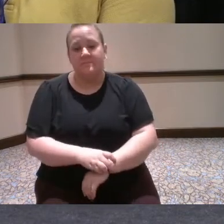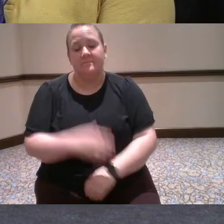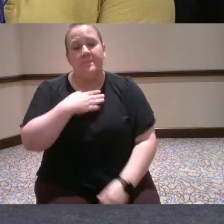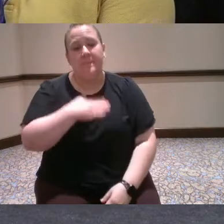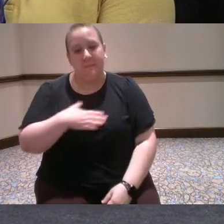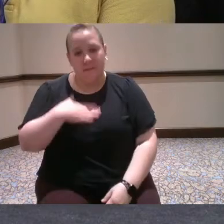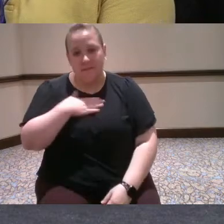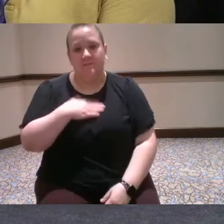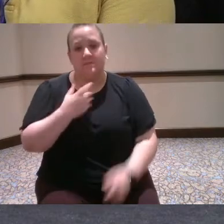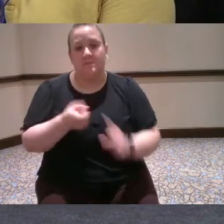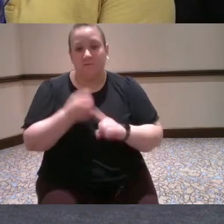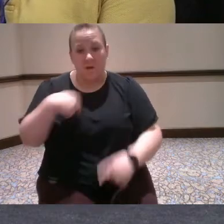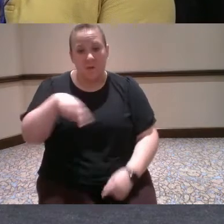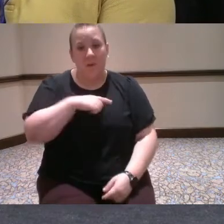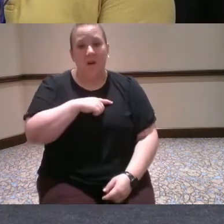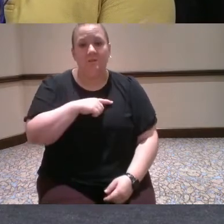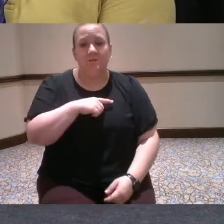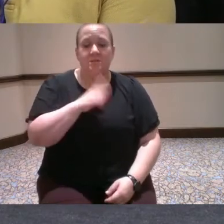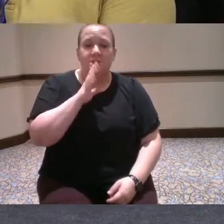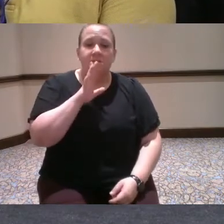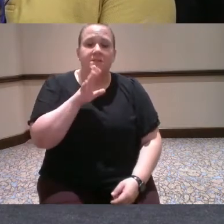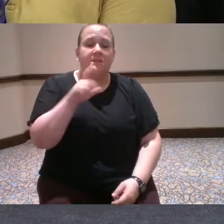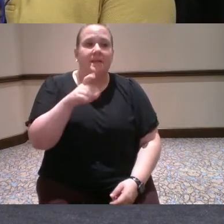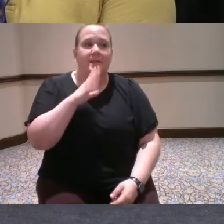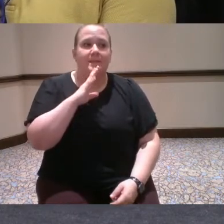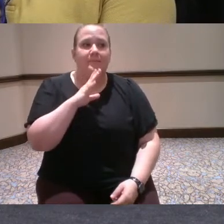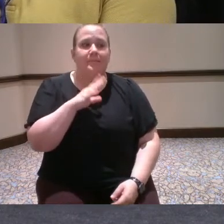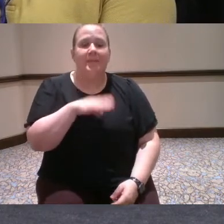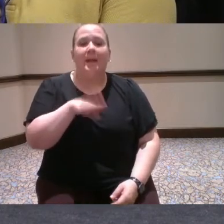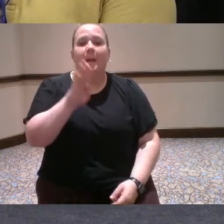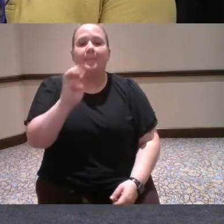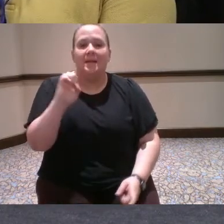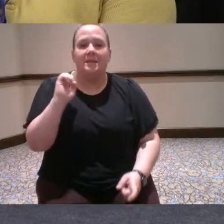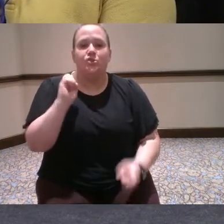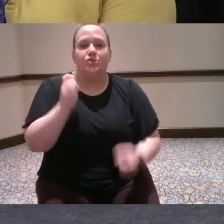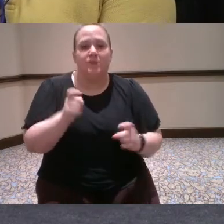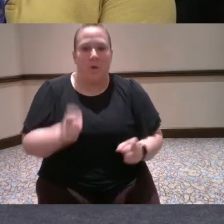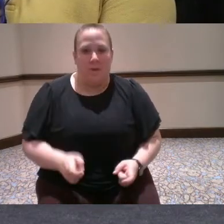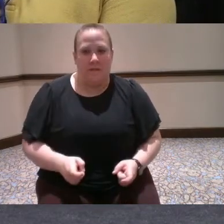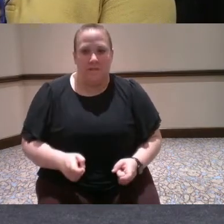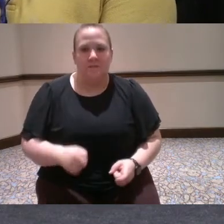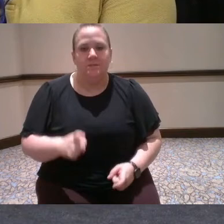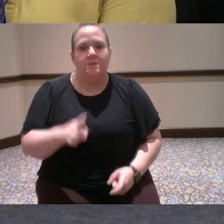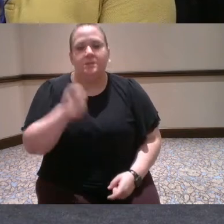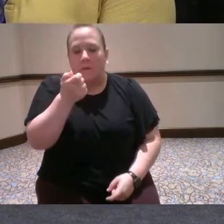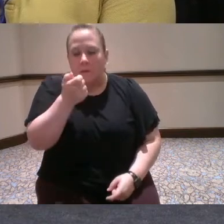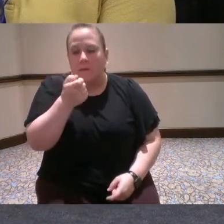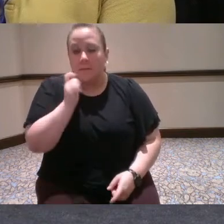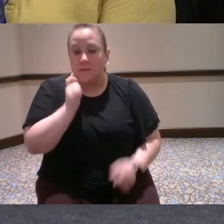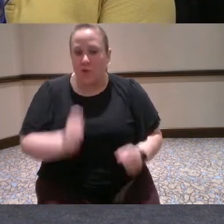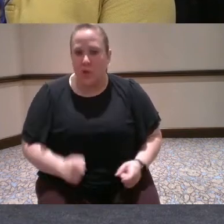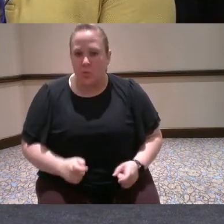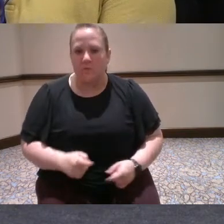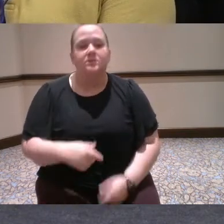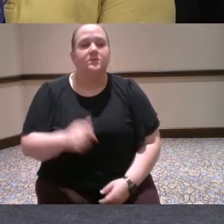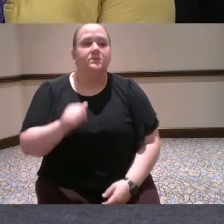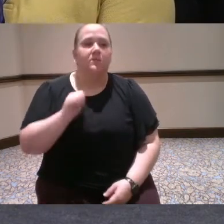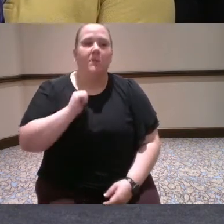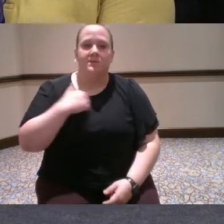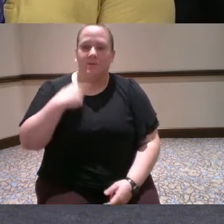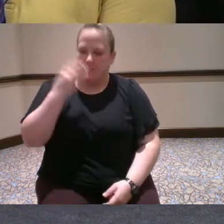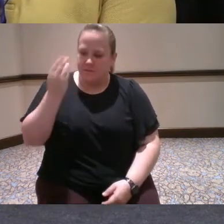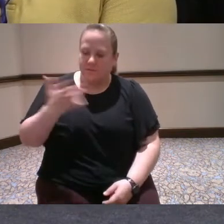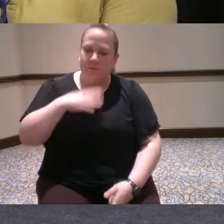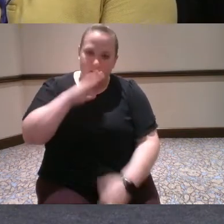please take from us. Please be generous. That's one of my lines. Be a little generous. You know, I find myself saying that to